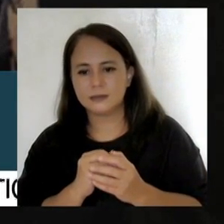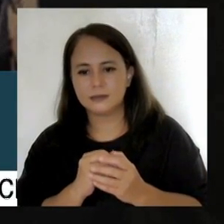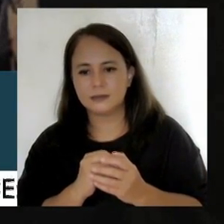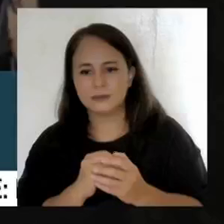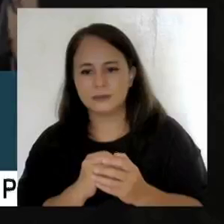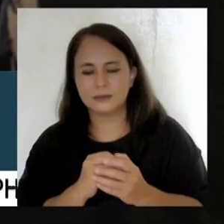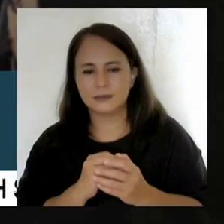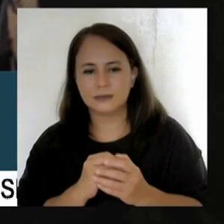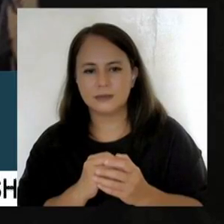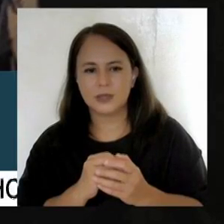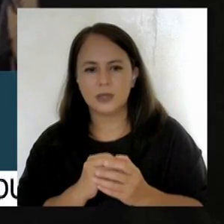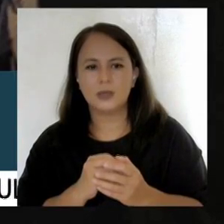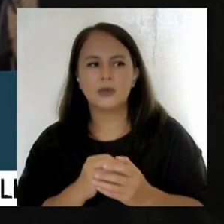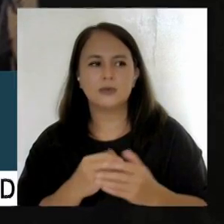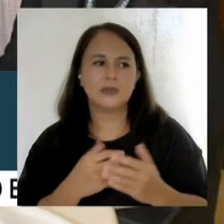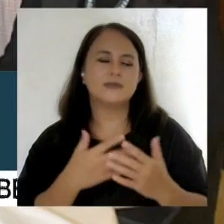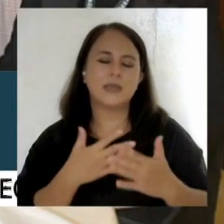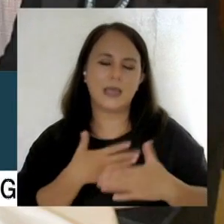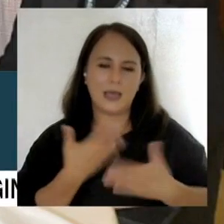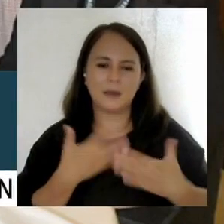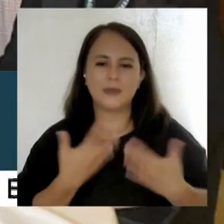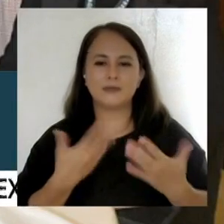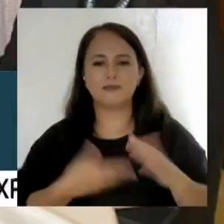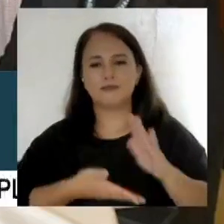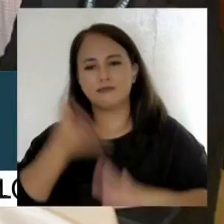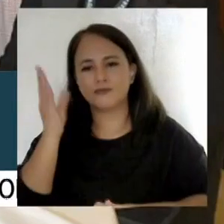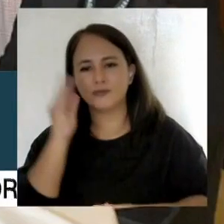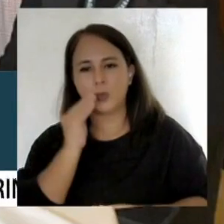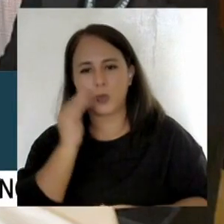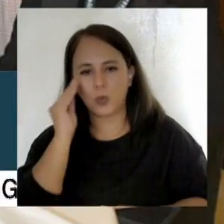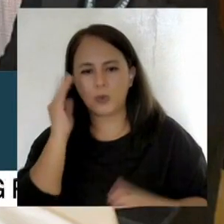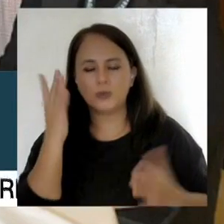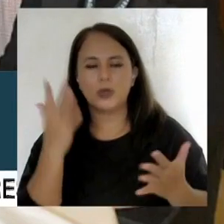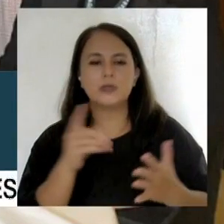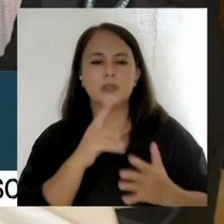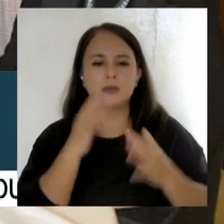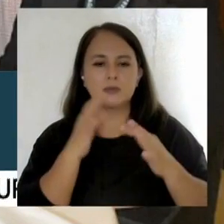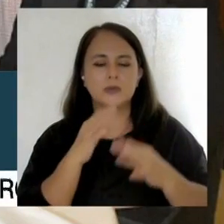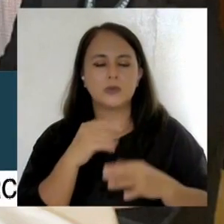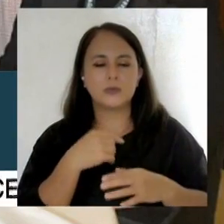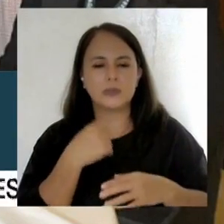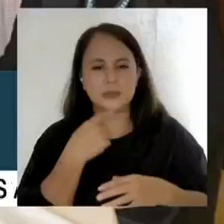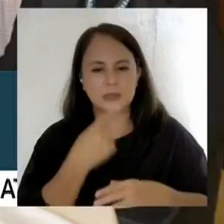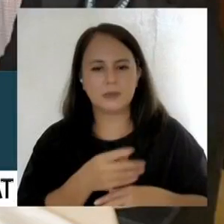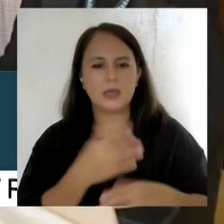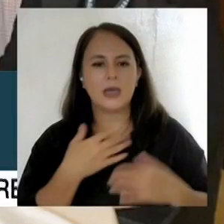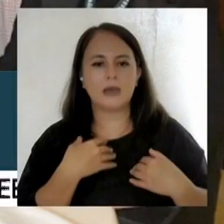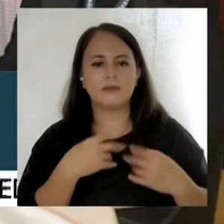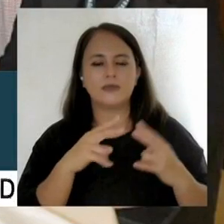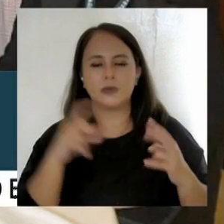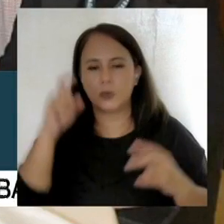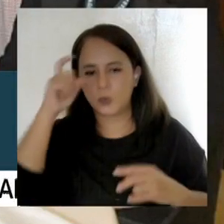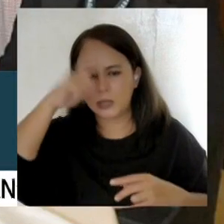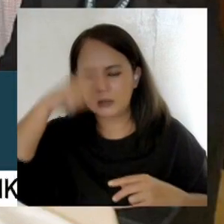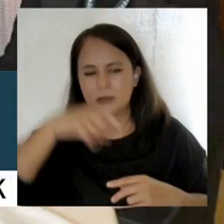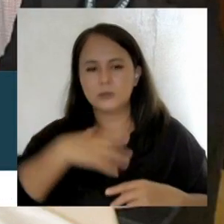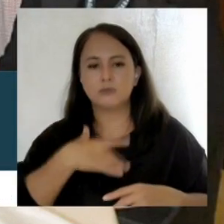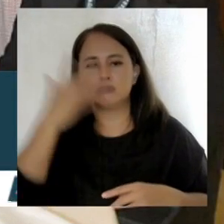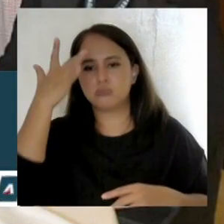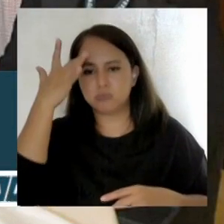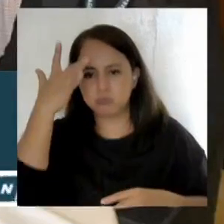natuwa kami at masaya kaming umuwi. Mm-hmm. Knowing the fact that we have, as I have said, a very wise, a very